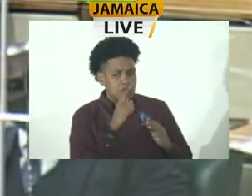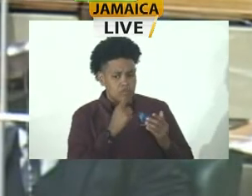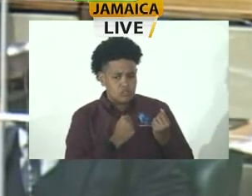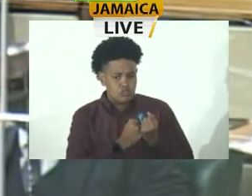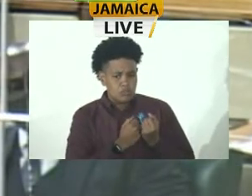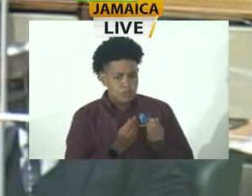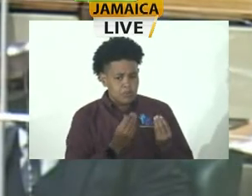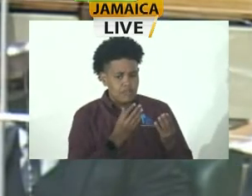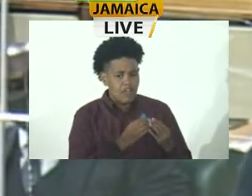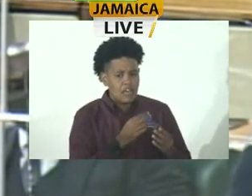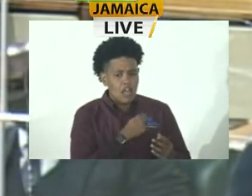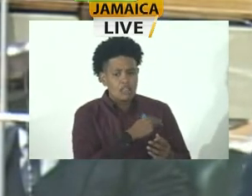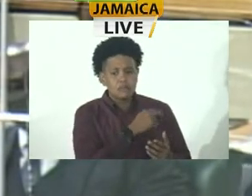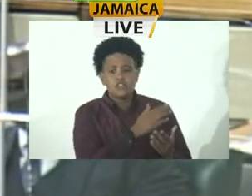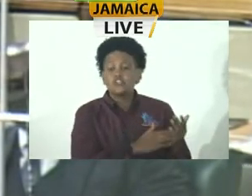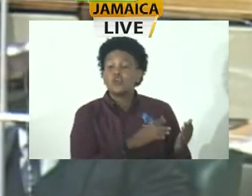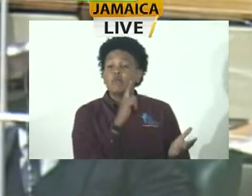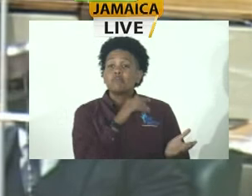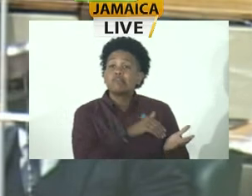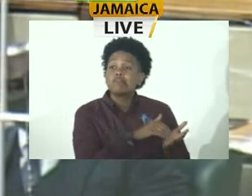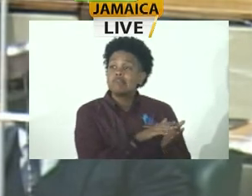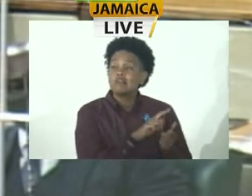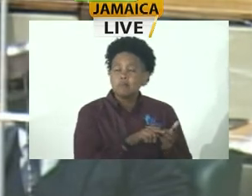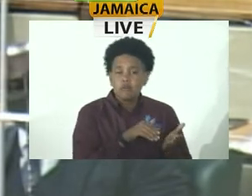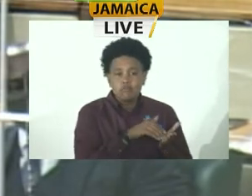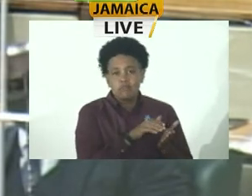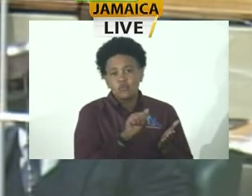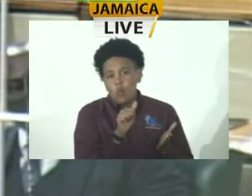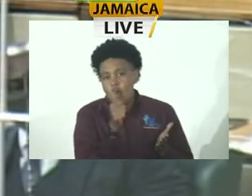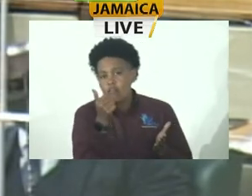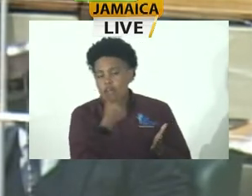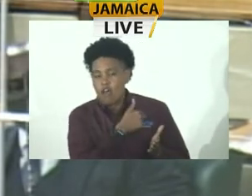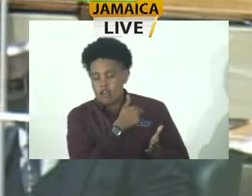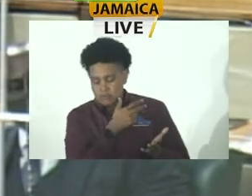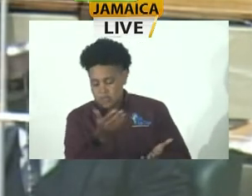some were turned away but turned away to other hospitals